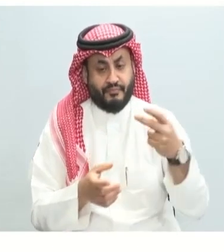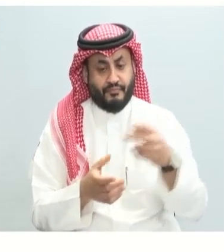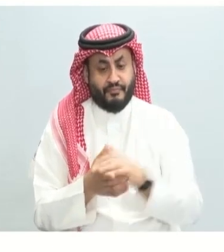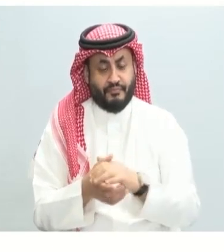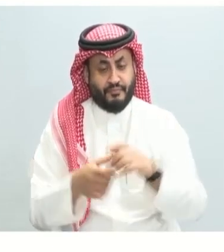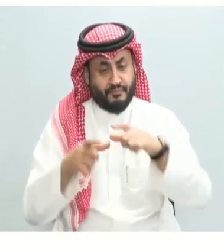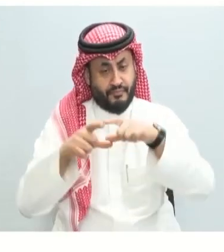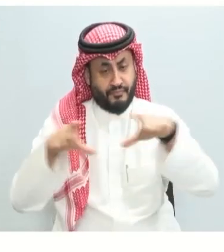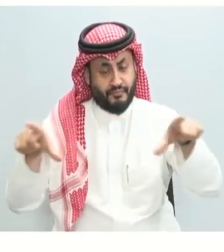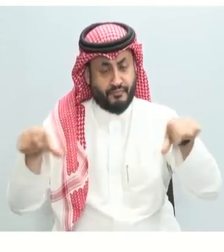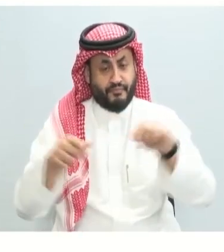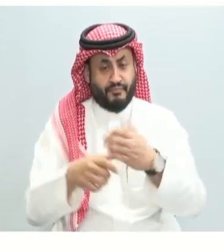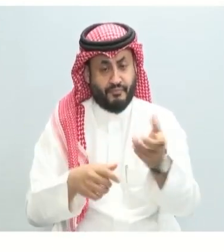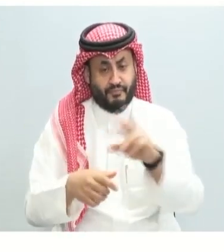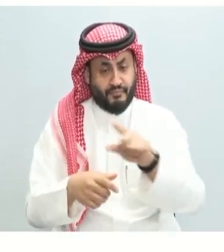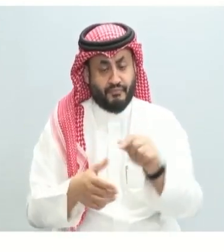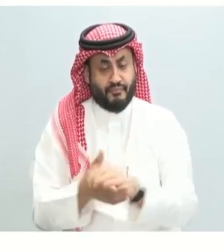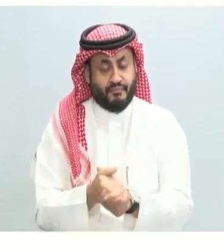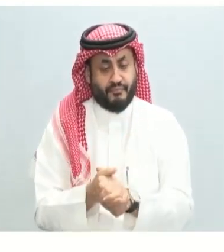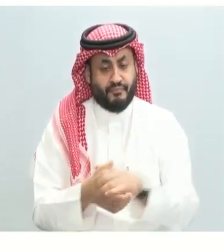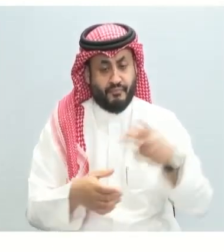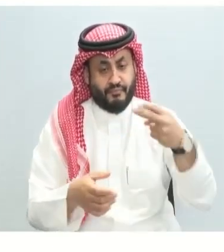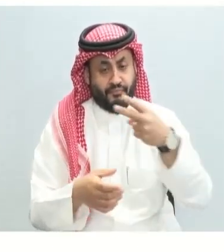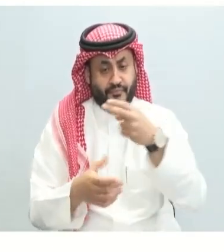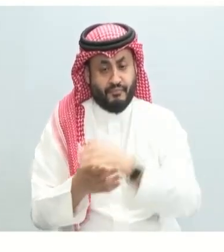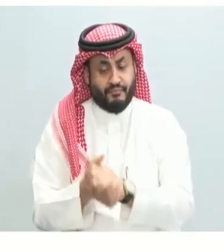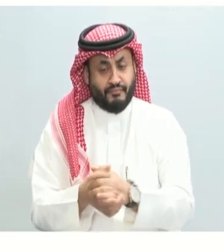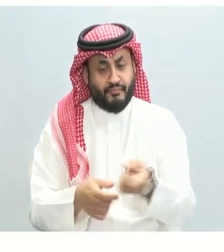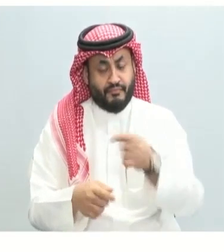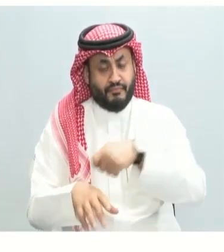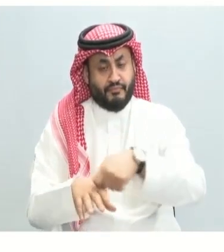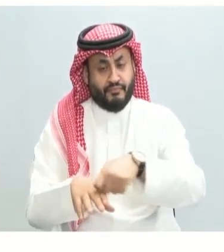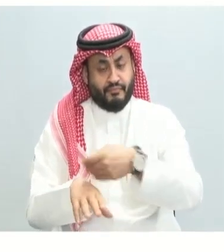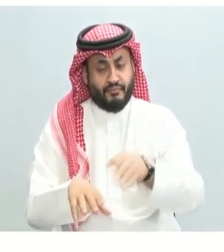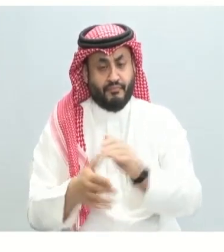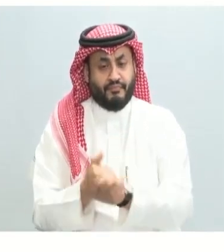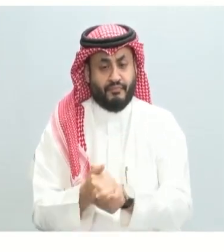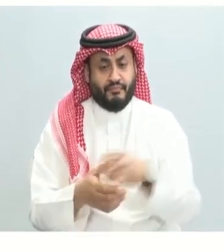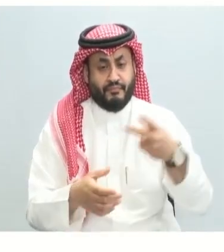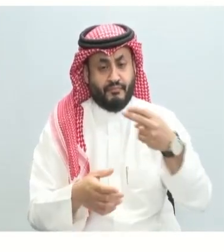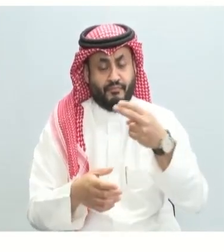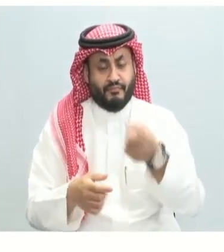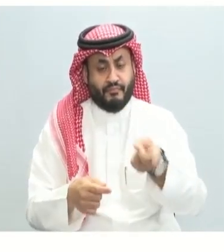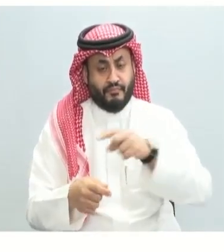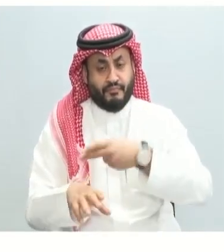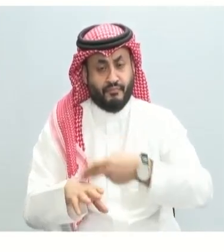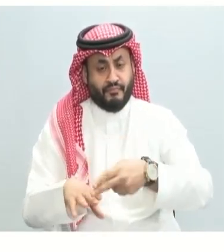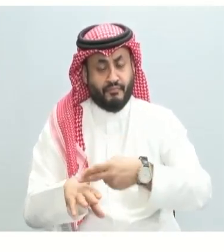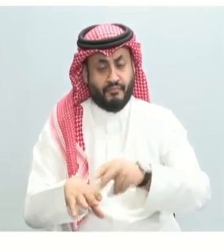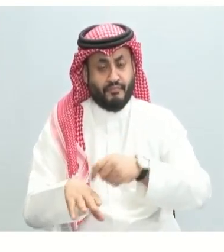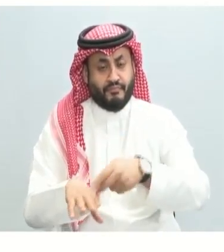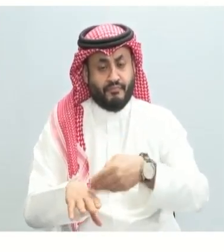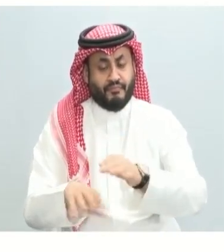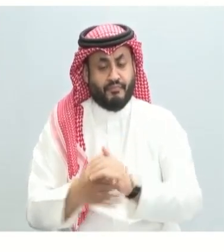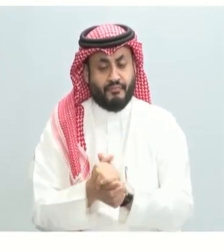things on my desk, scissors and erasers, scissors and